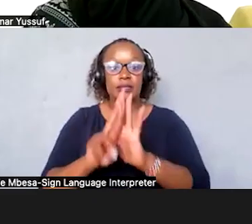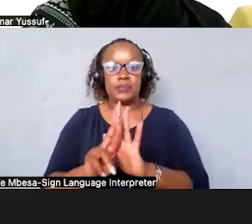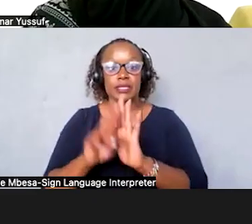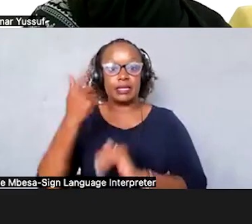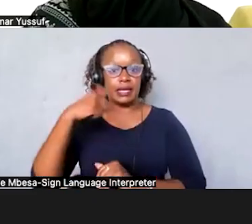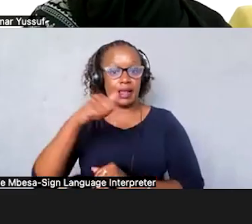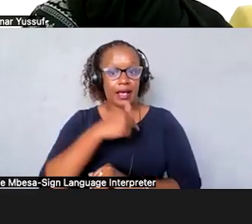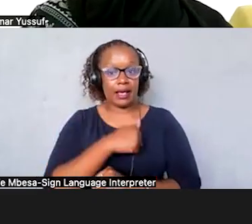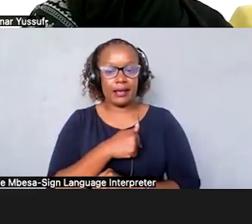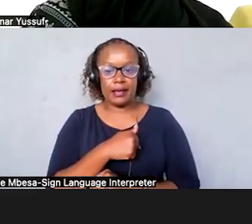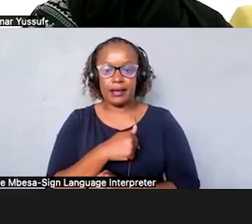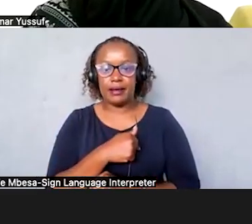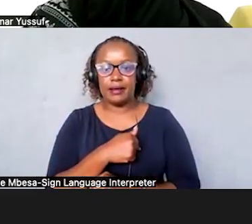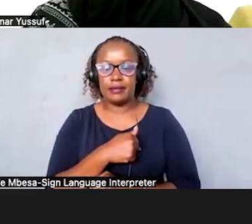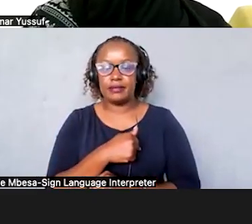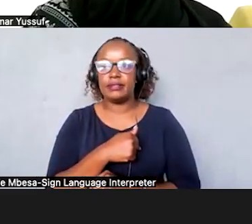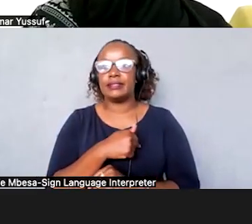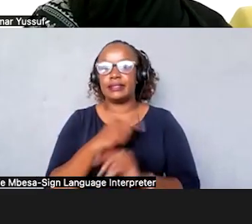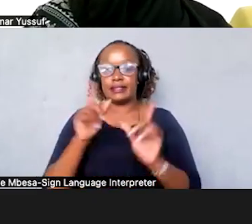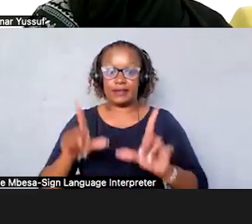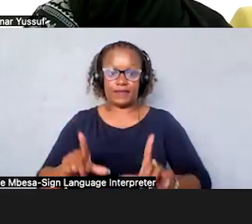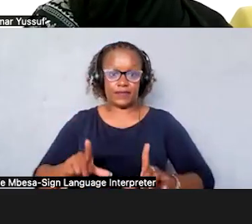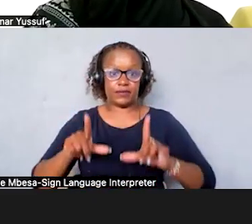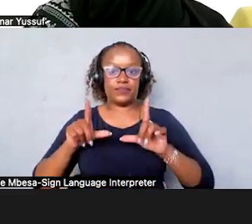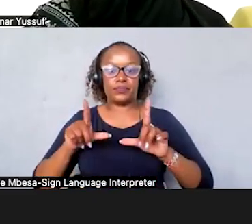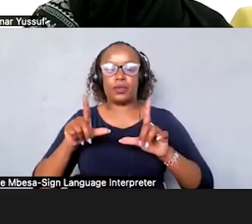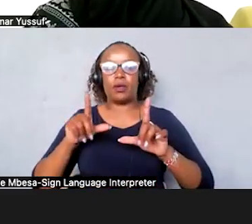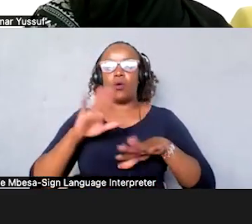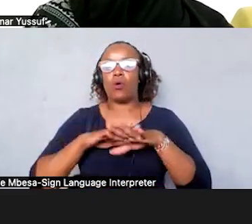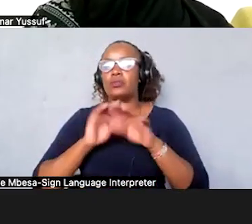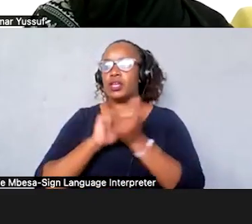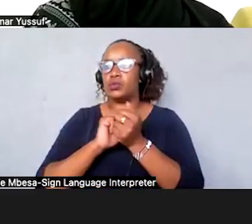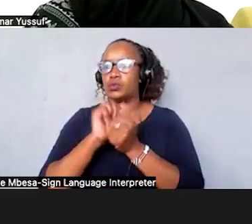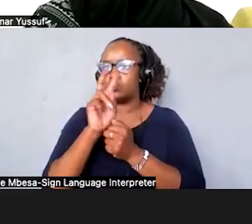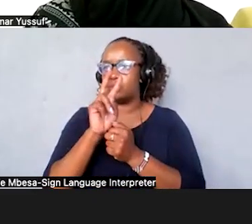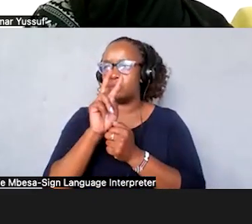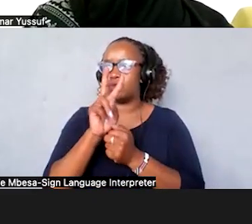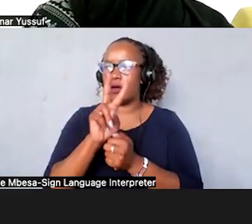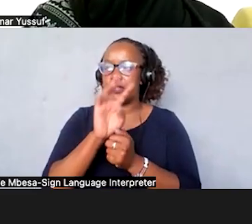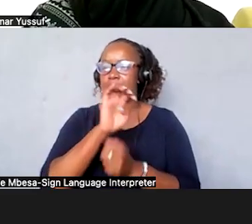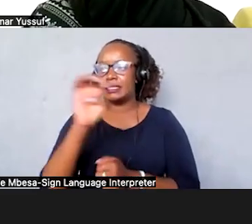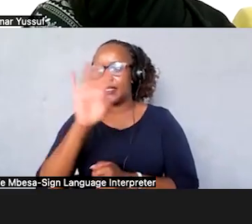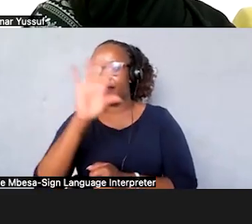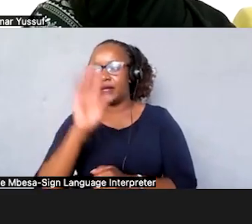represented the survivors' voice in the draft of East Africa FGM bill.